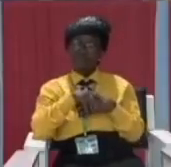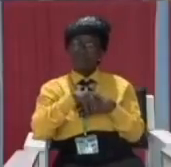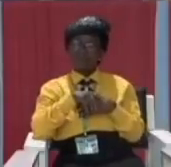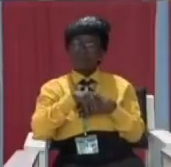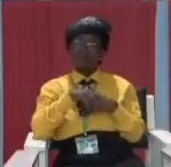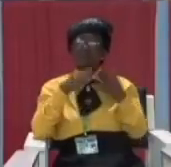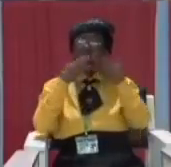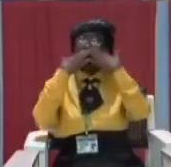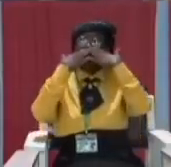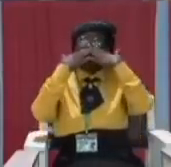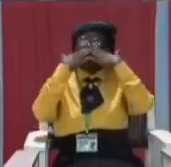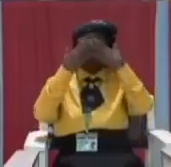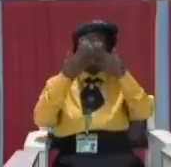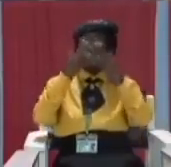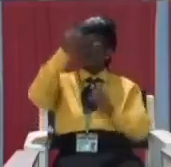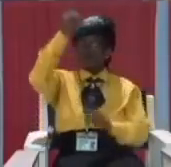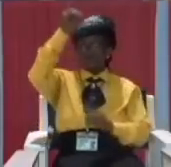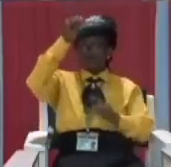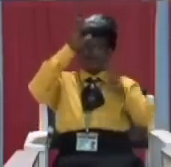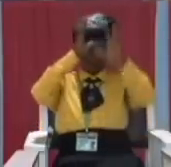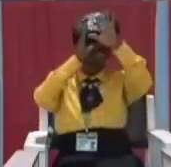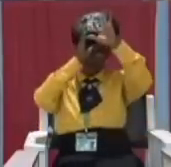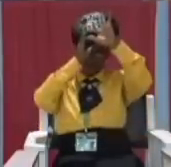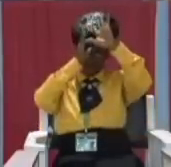Thank you, Father.